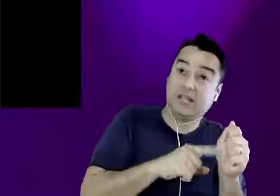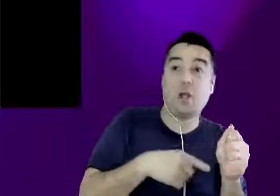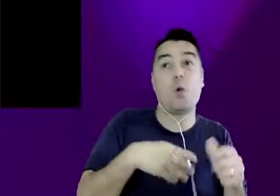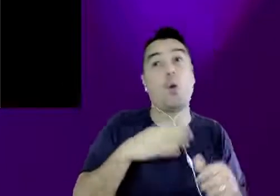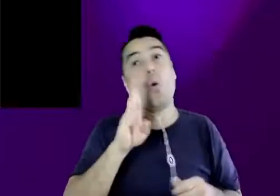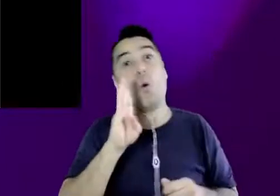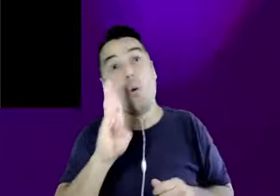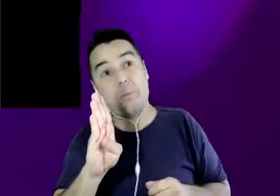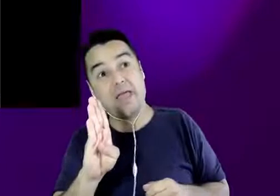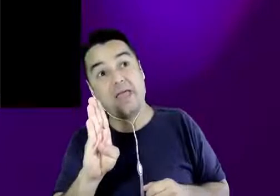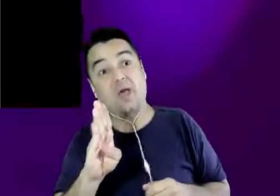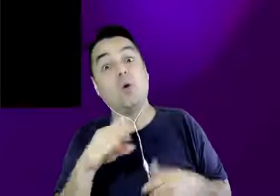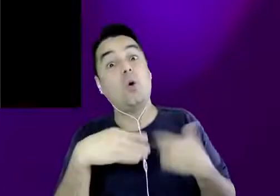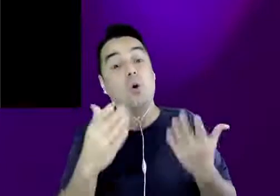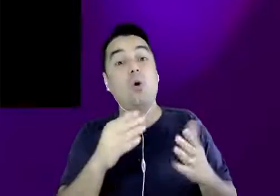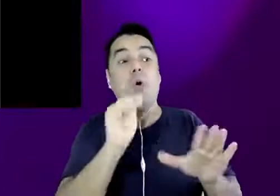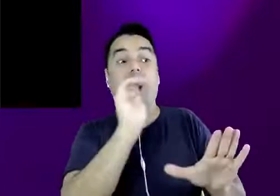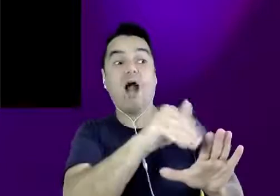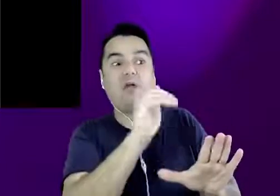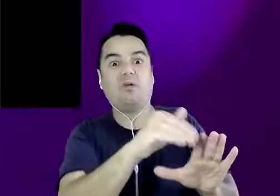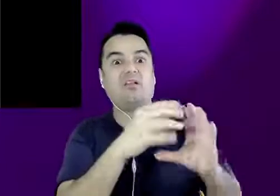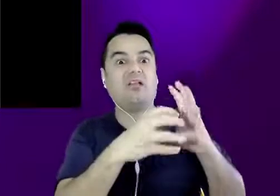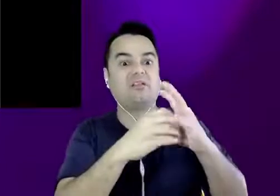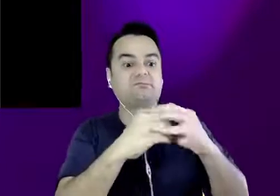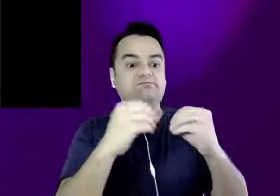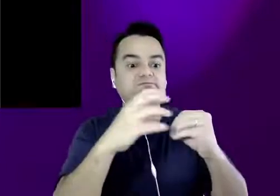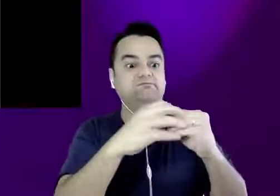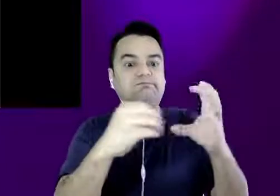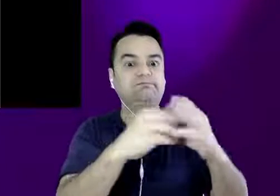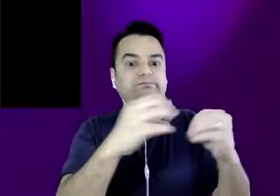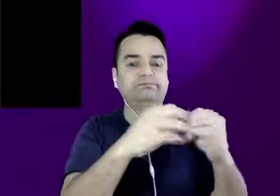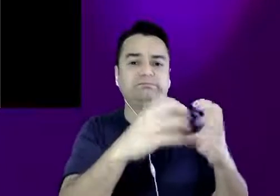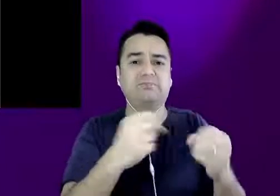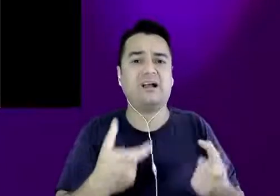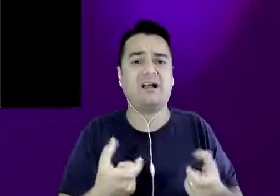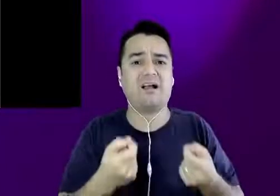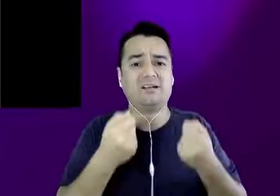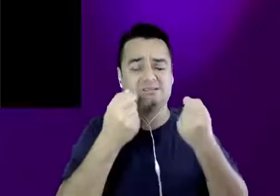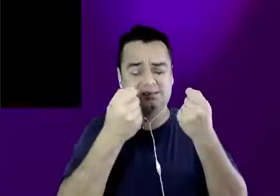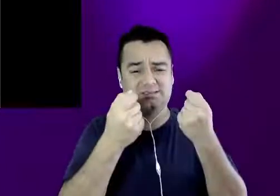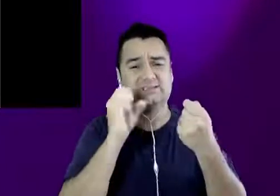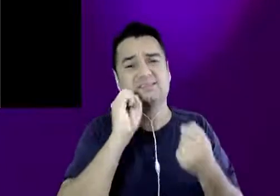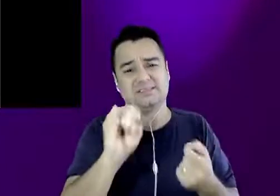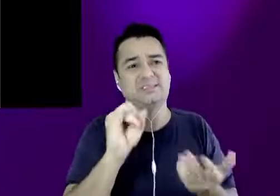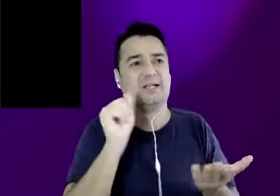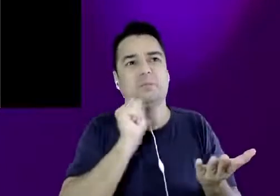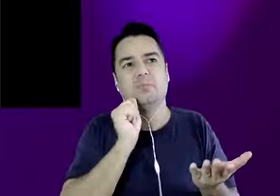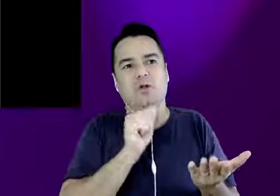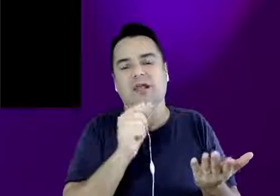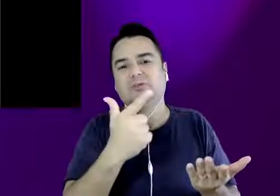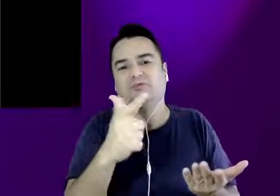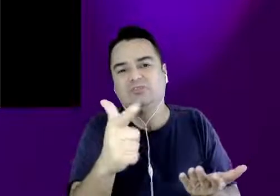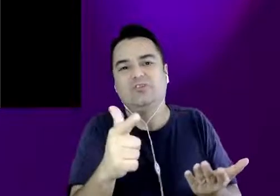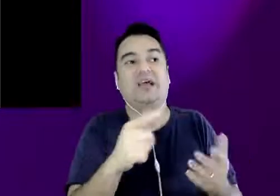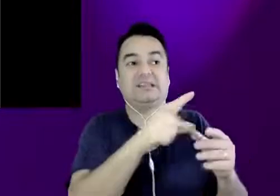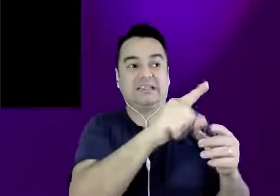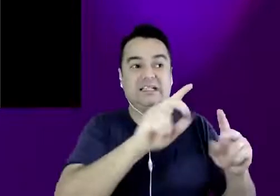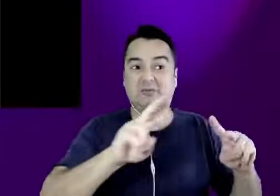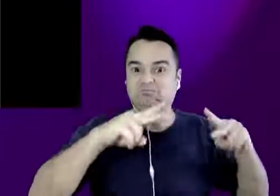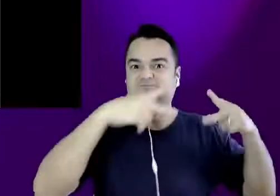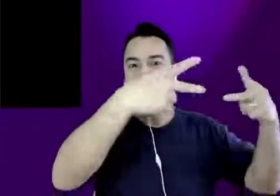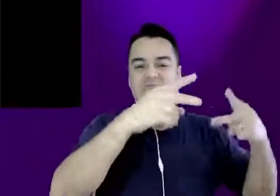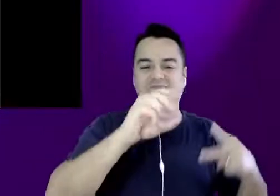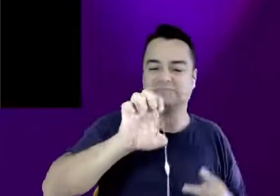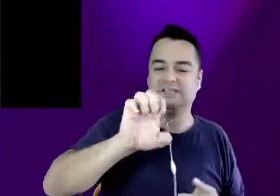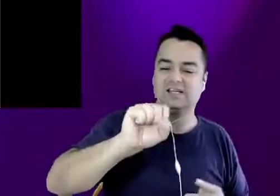will not have had more estrogen after the age of 50 and so forth. So, but the field is moving in that direction to the point that already